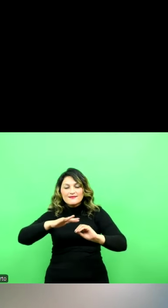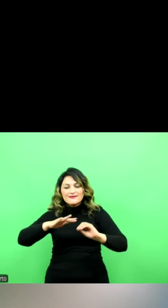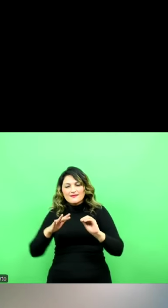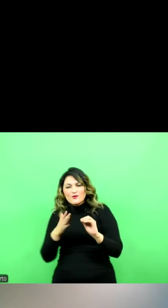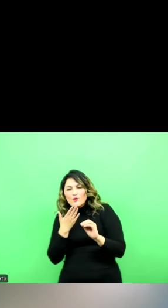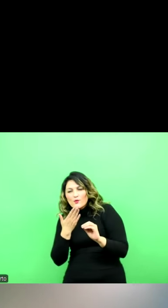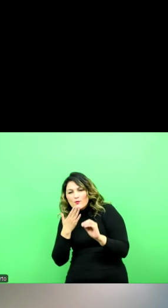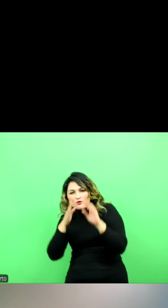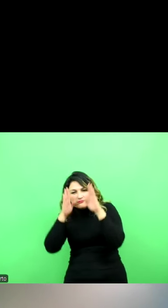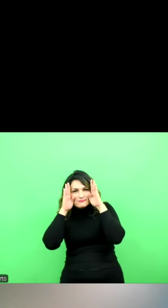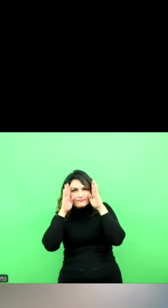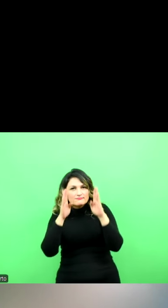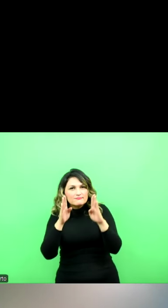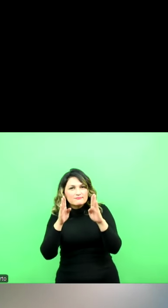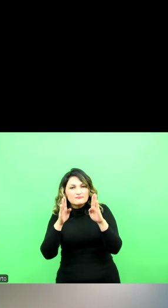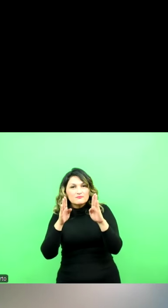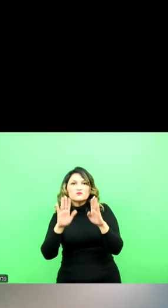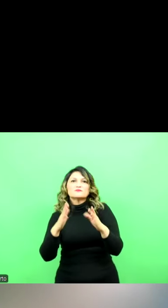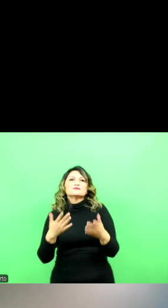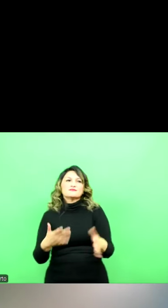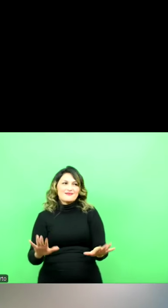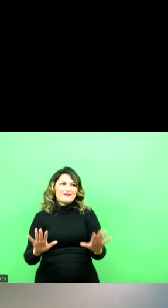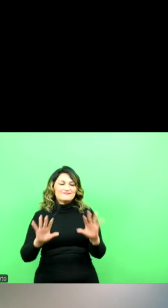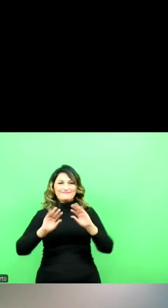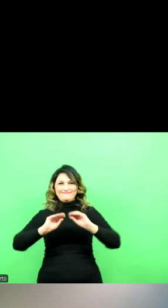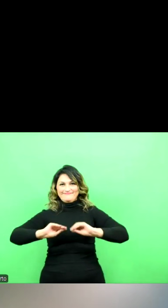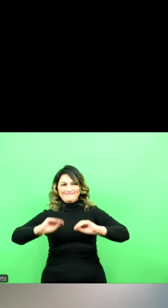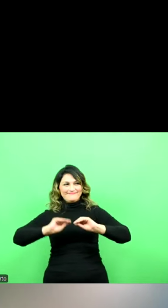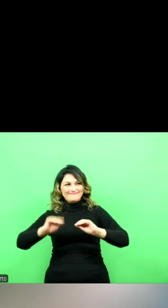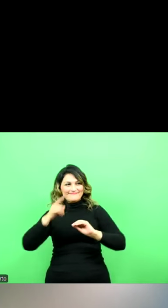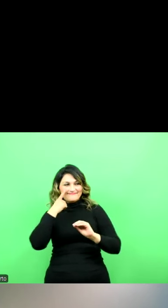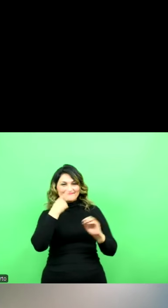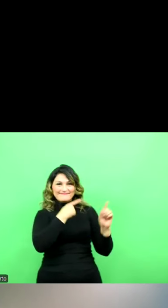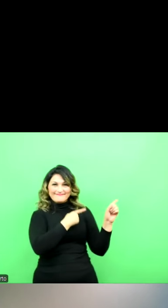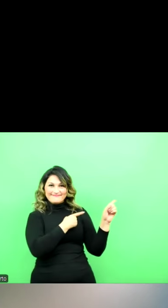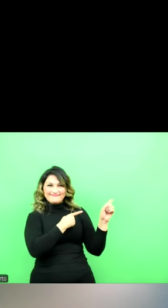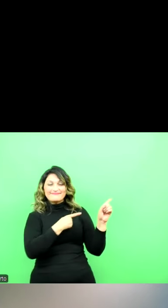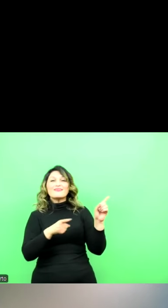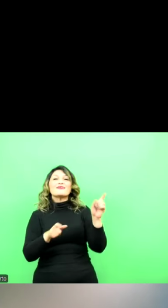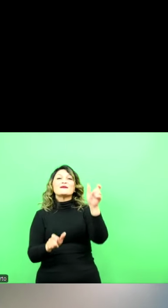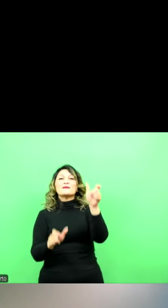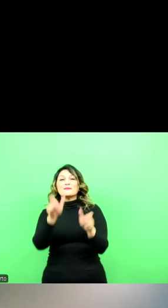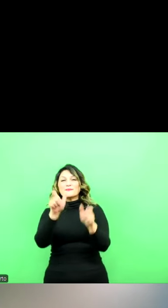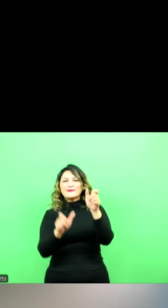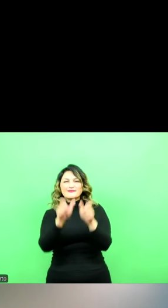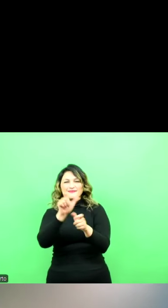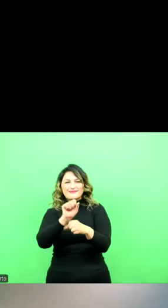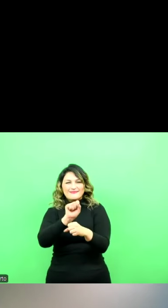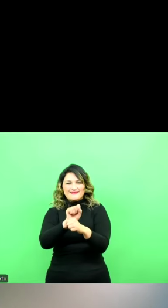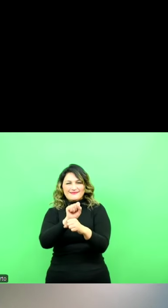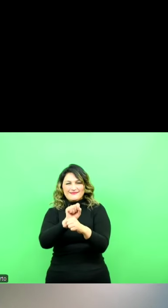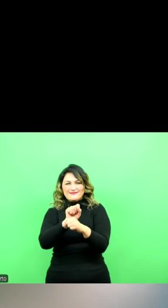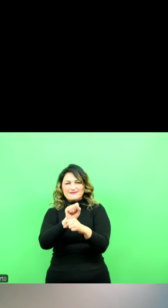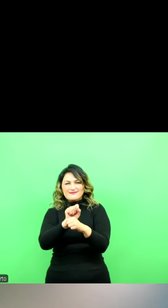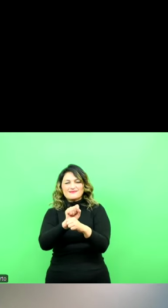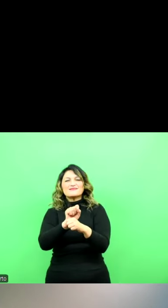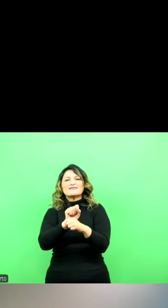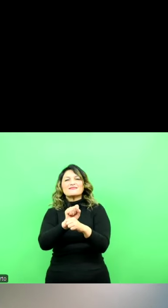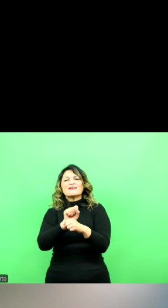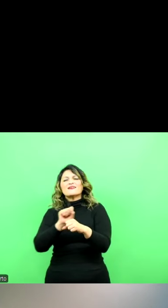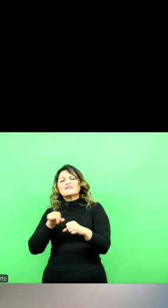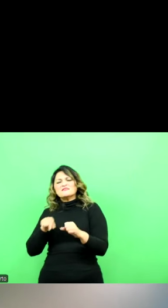on-site training to all healthcare workers involved. And so we trained 230